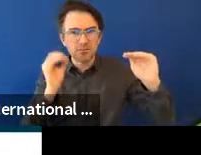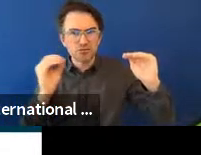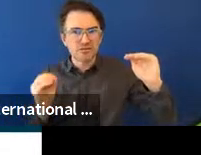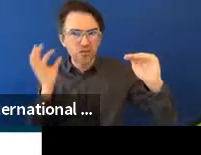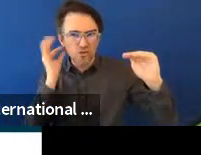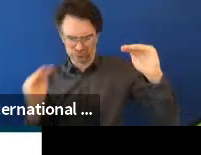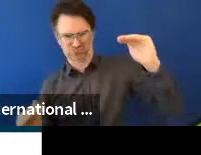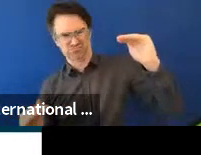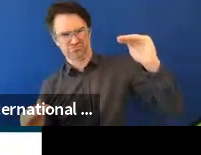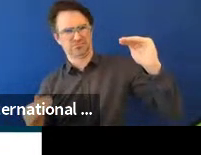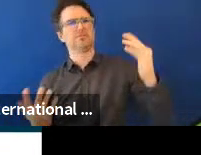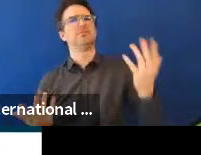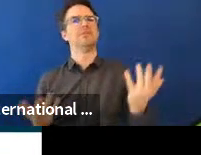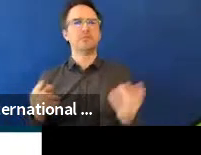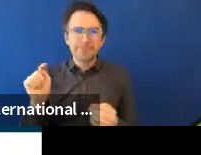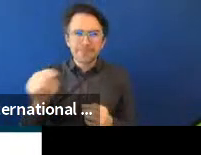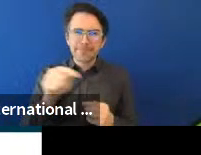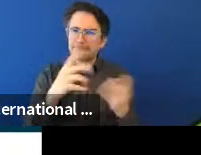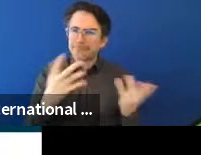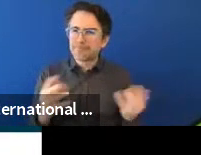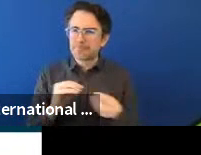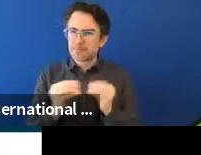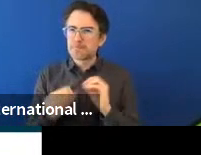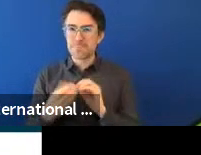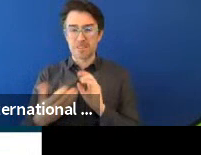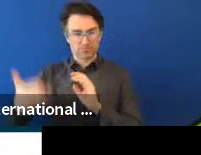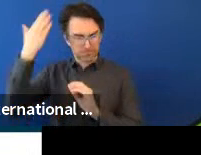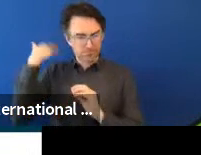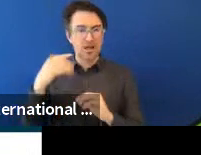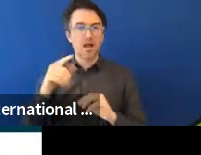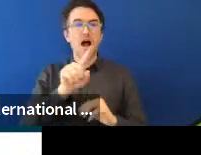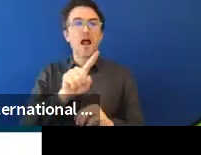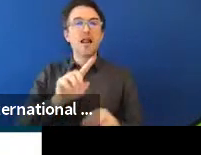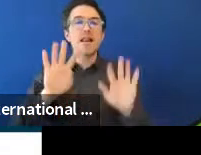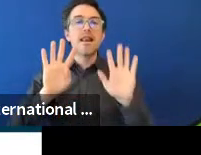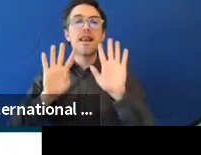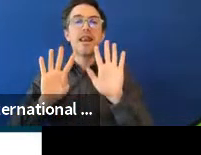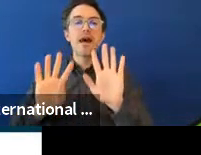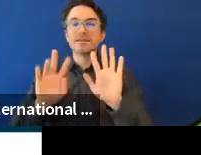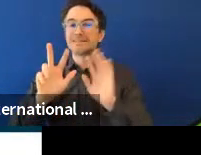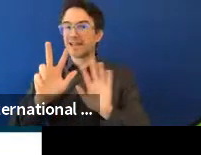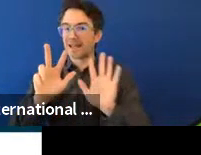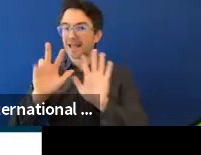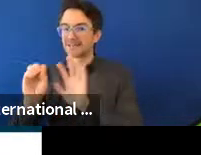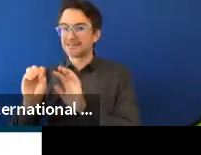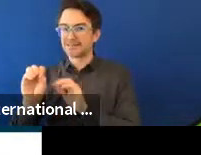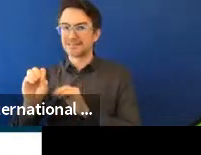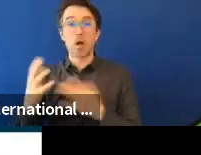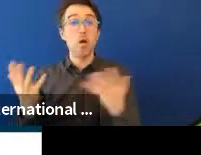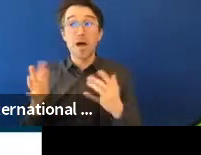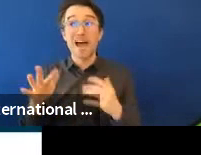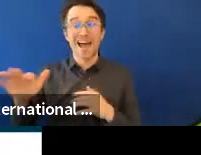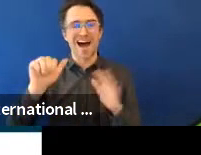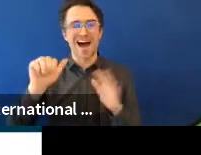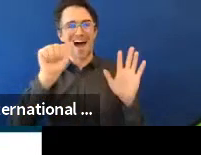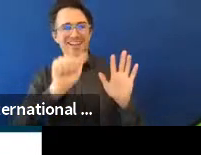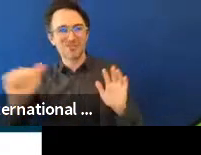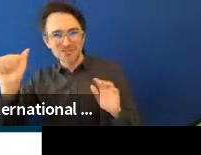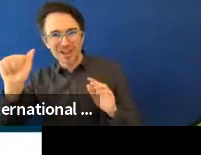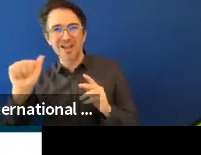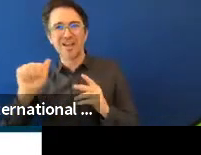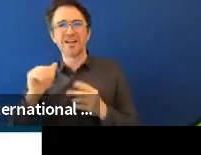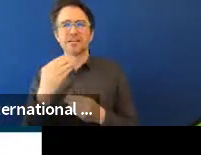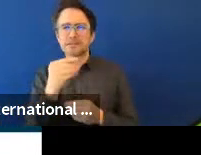South Caucasus as well, and in Southeast Europe. And this increase is mostly